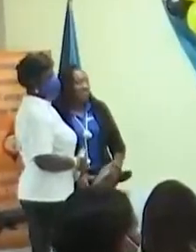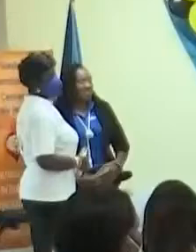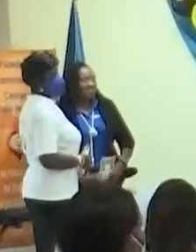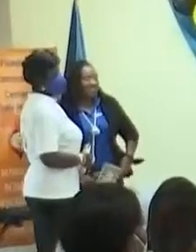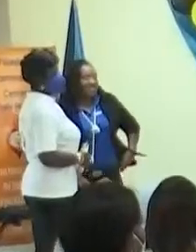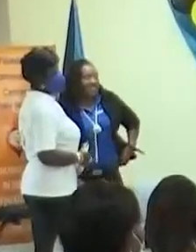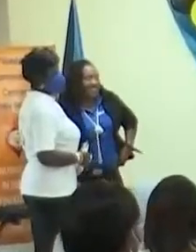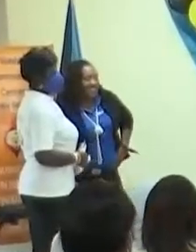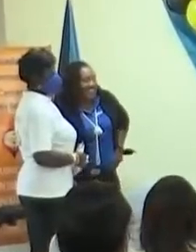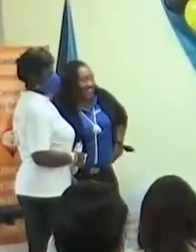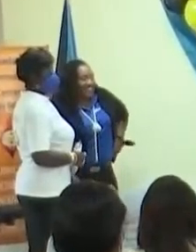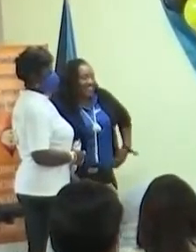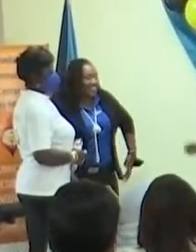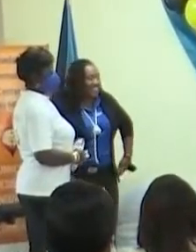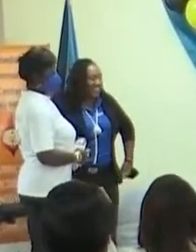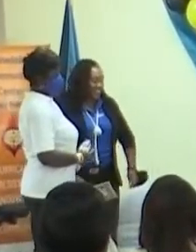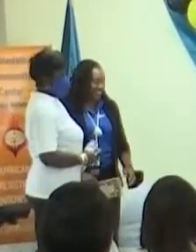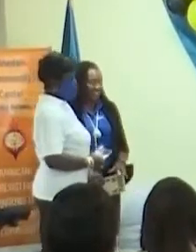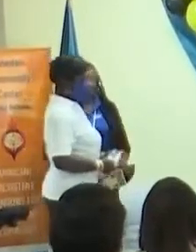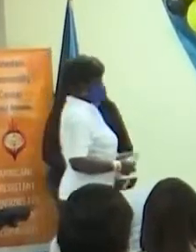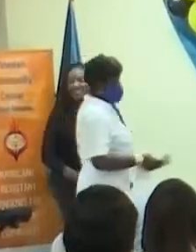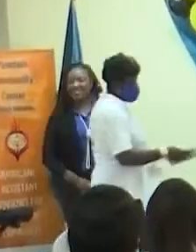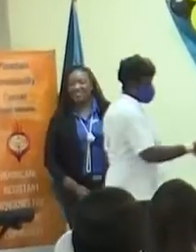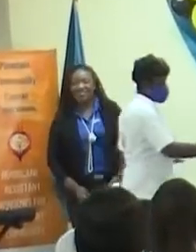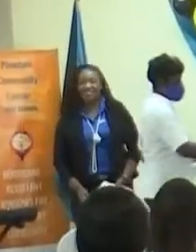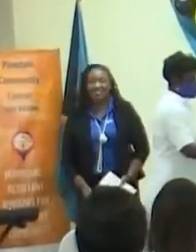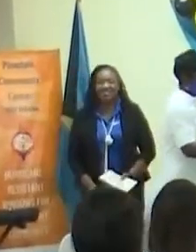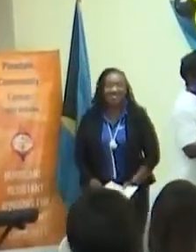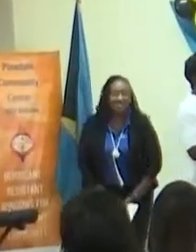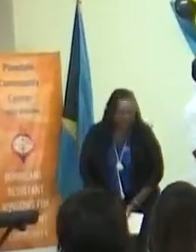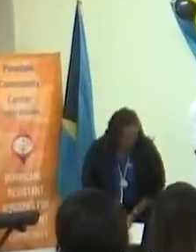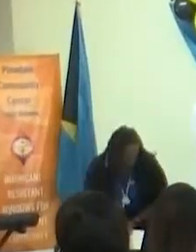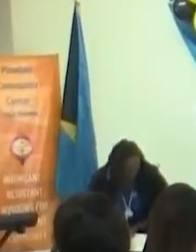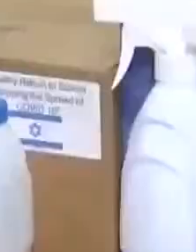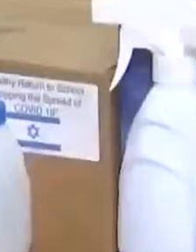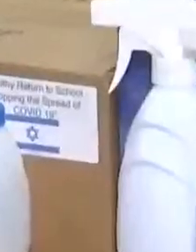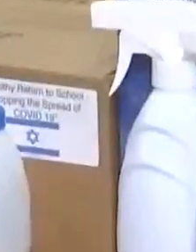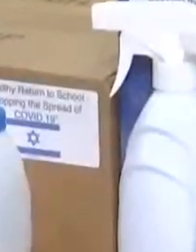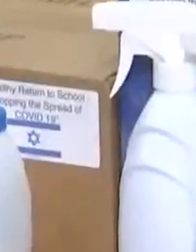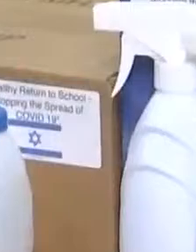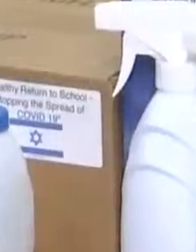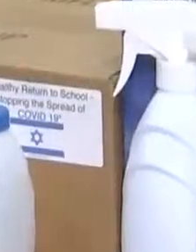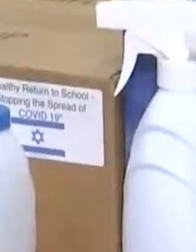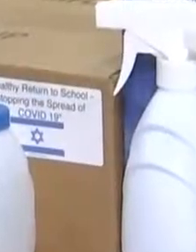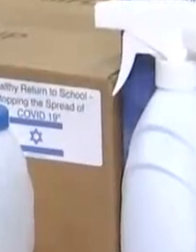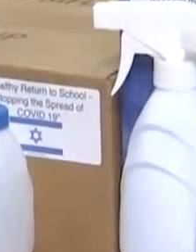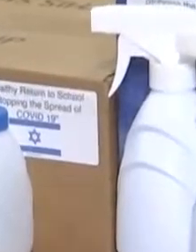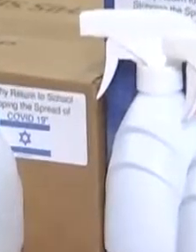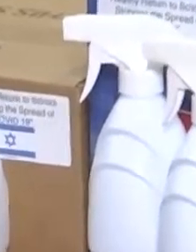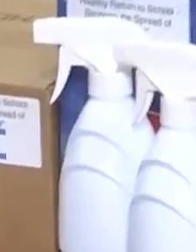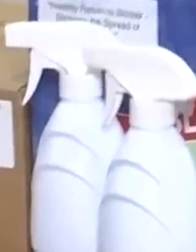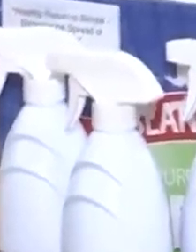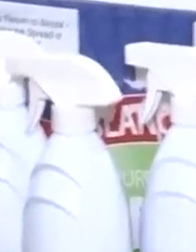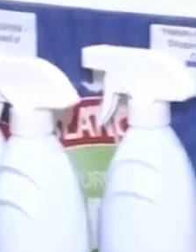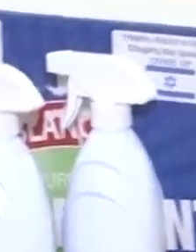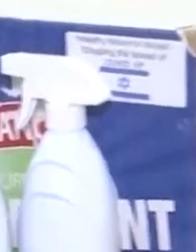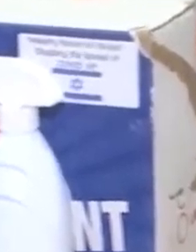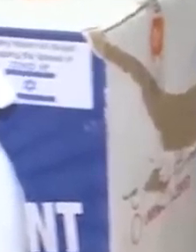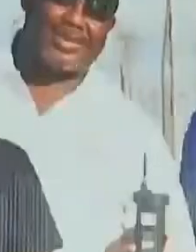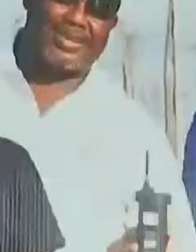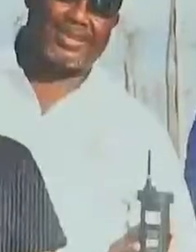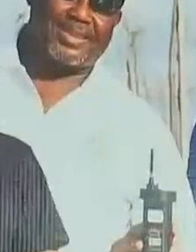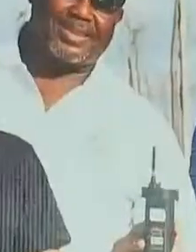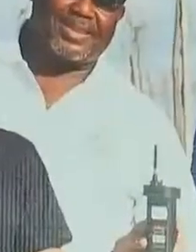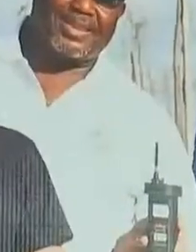the non-profit organization for their work on the island. She says that the rebuilding efforts would not have made it this far without